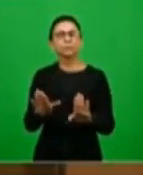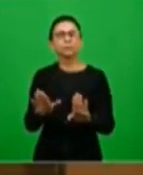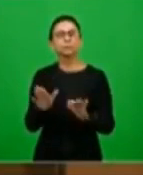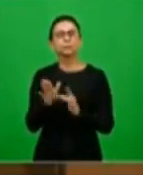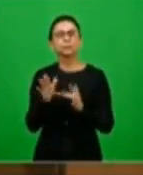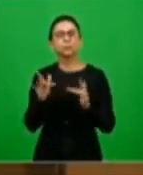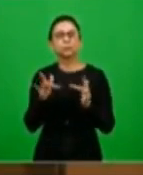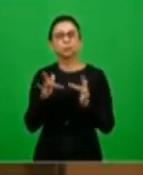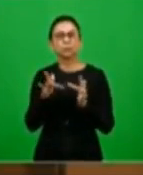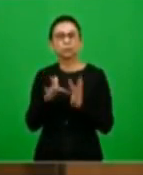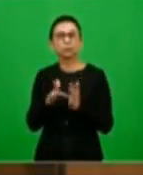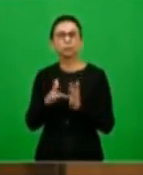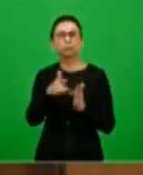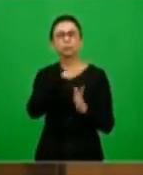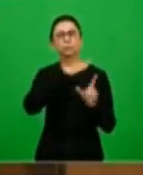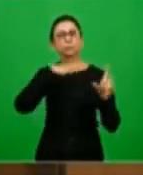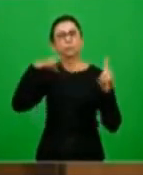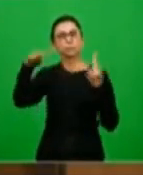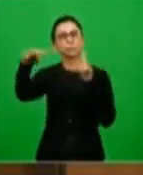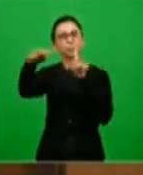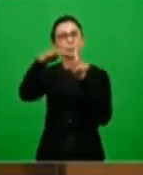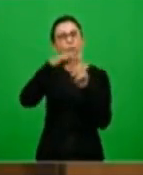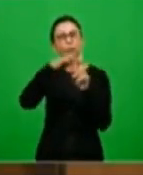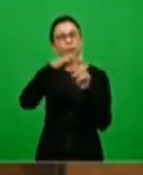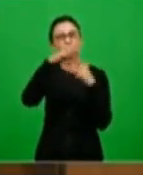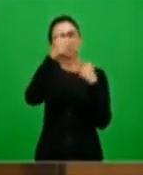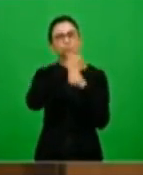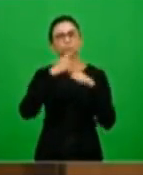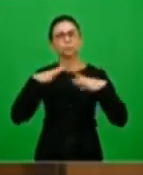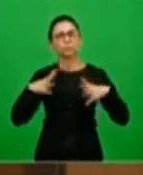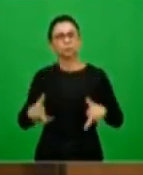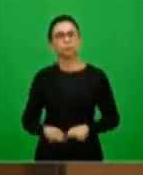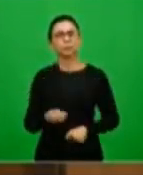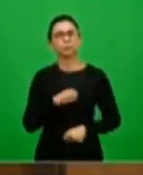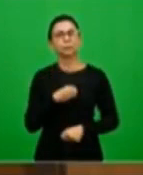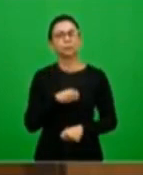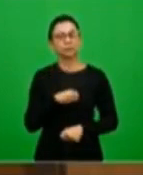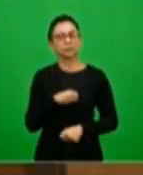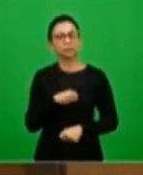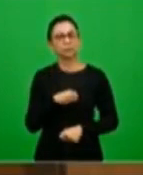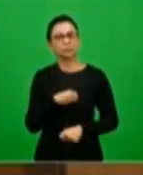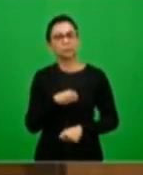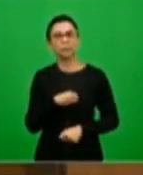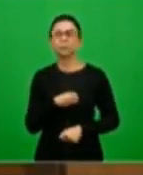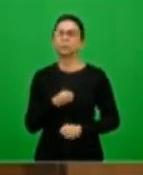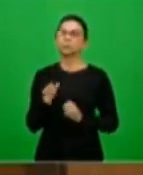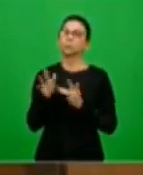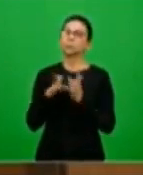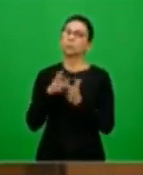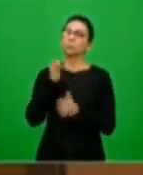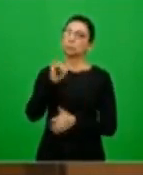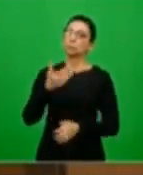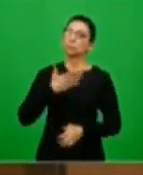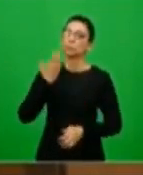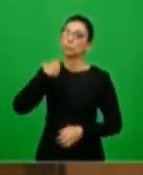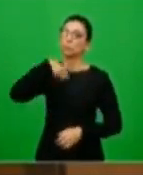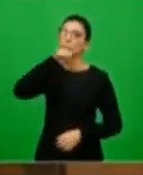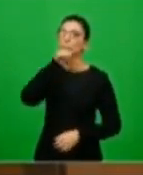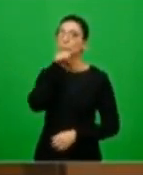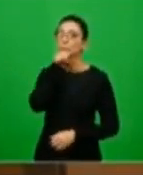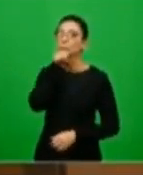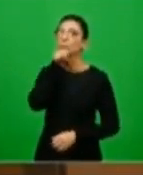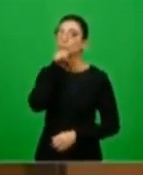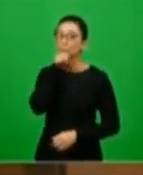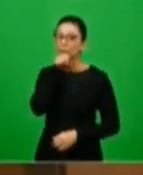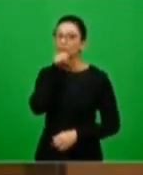our sin. We sinned, we failed. But Jesus purifies of every sin. The argument that he used, Father, he failed, but he